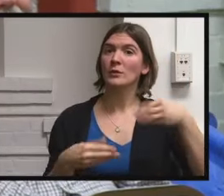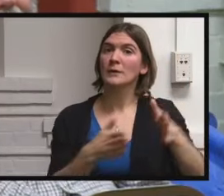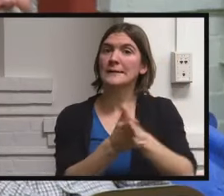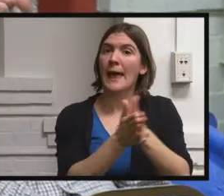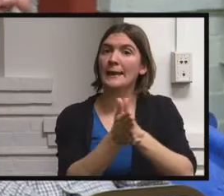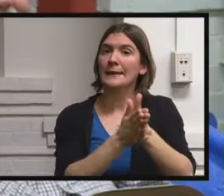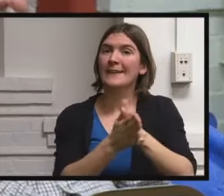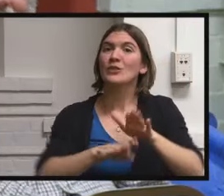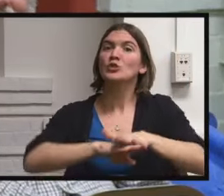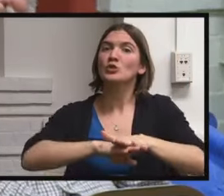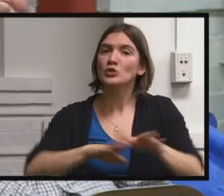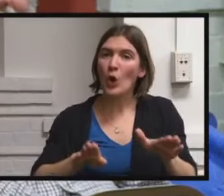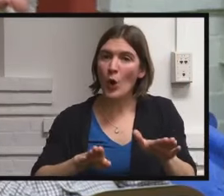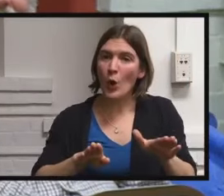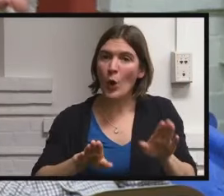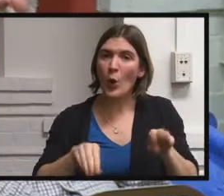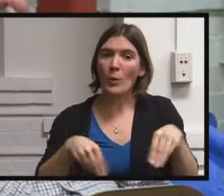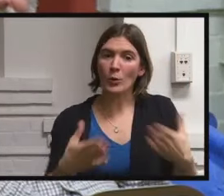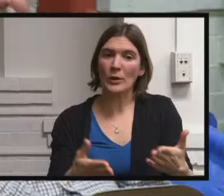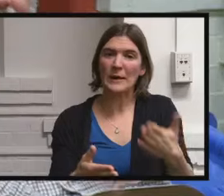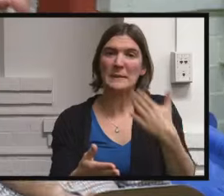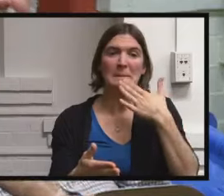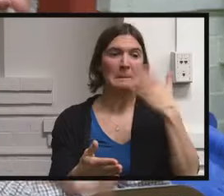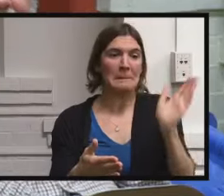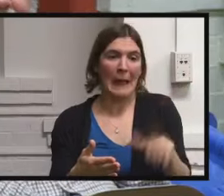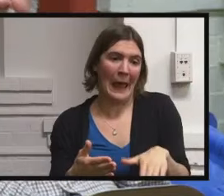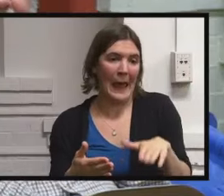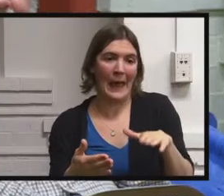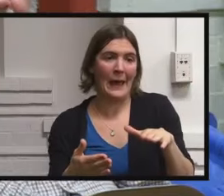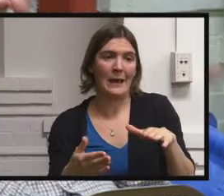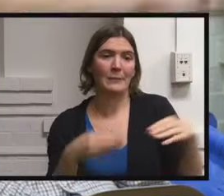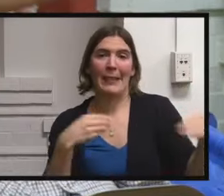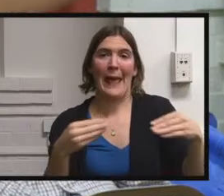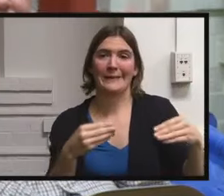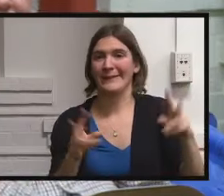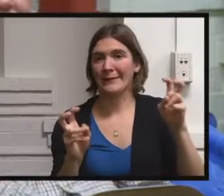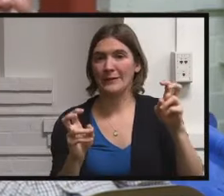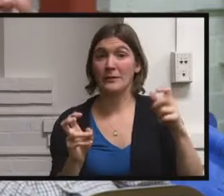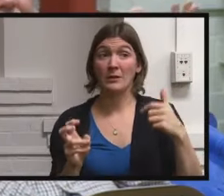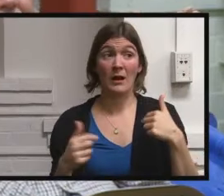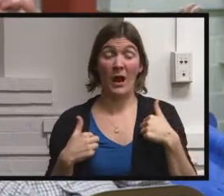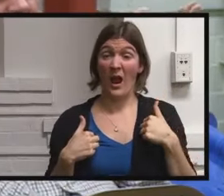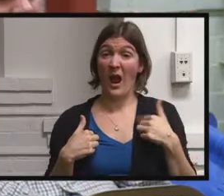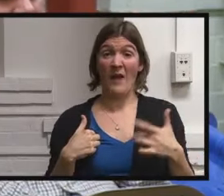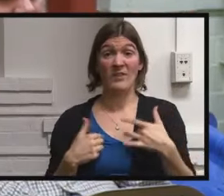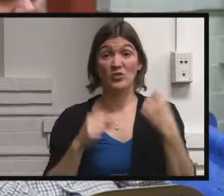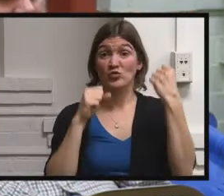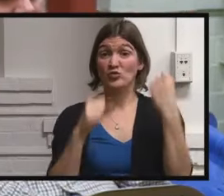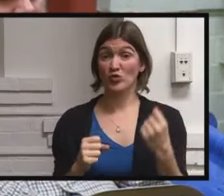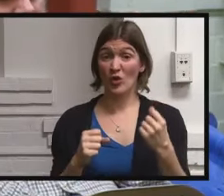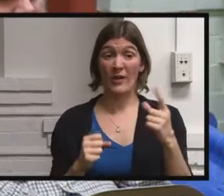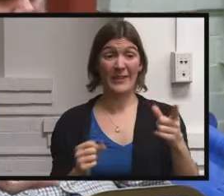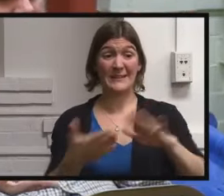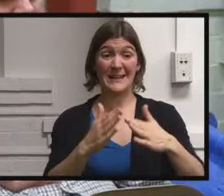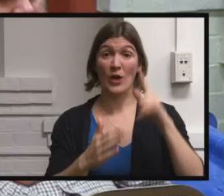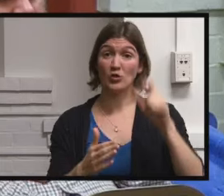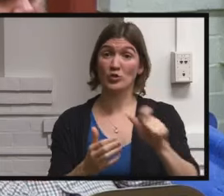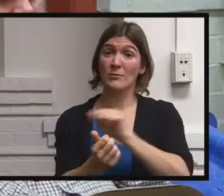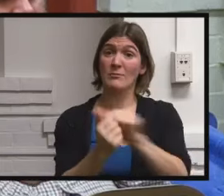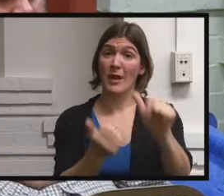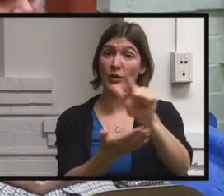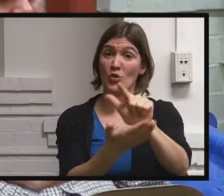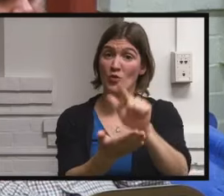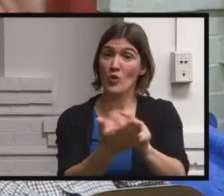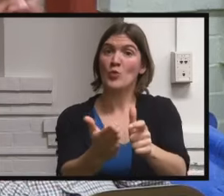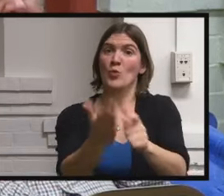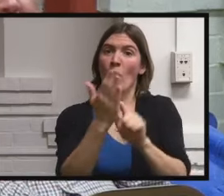incentivize not producing that. Like, for one thing, I believe, and I've said it for several years now, that the town should pass an ordinance